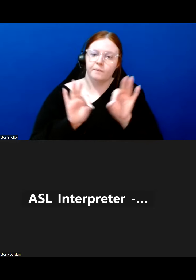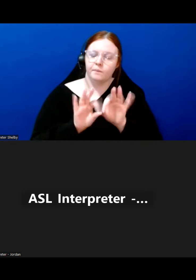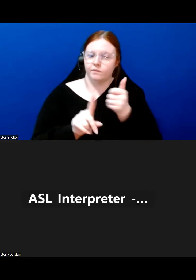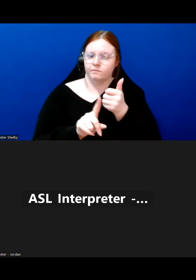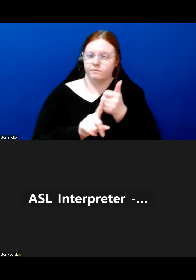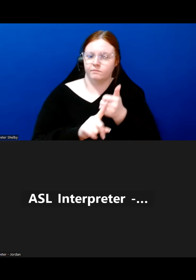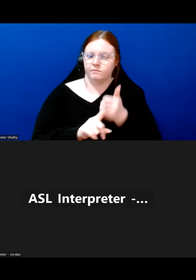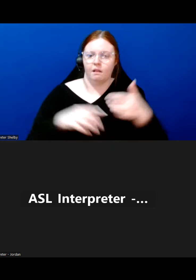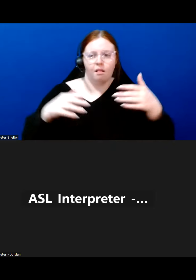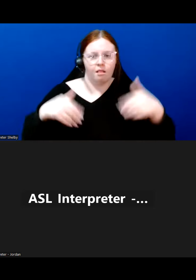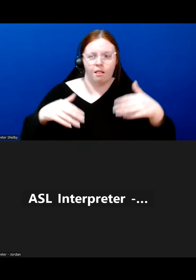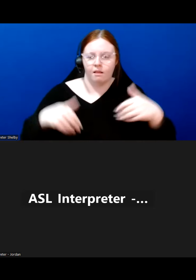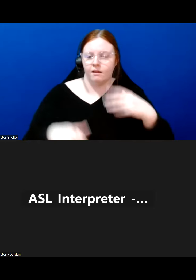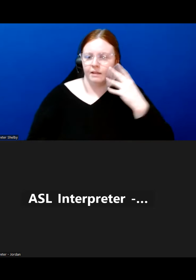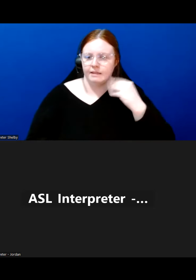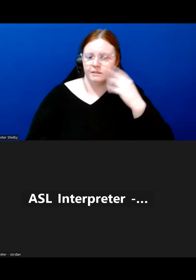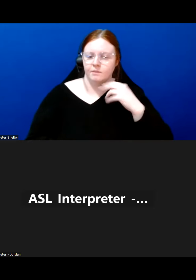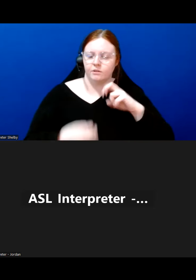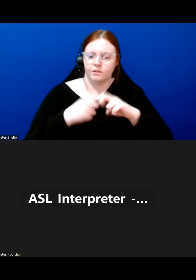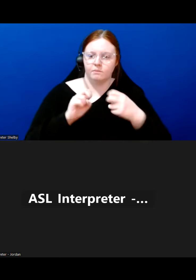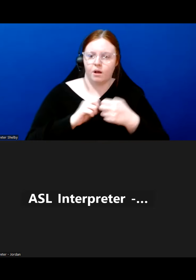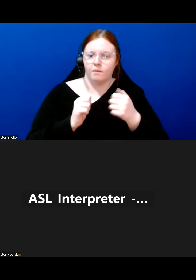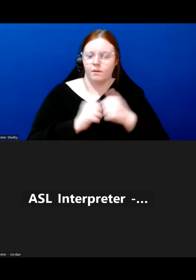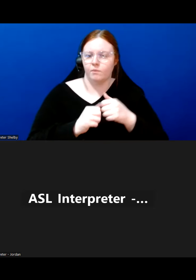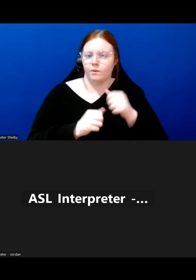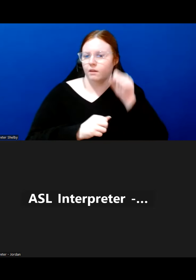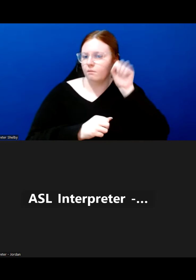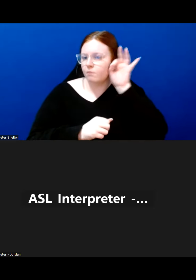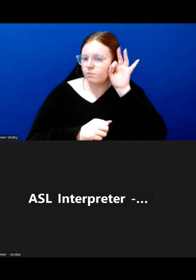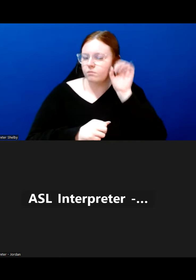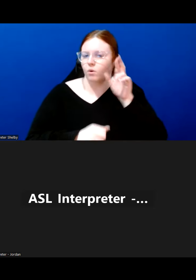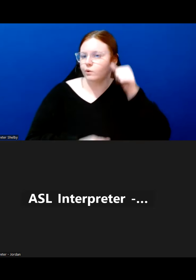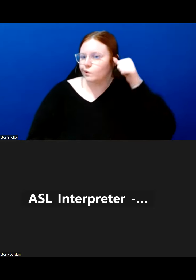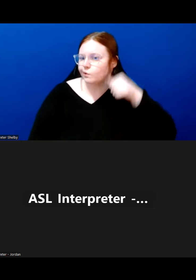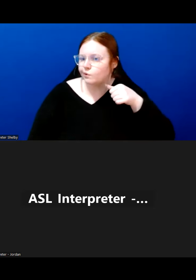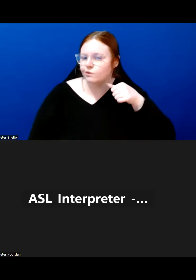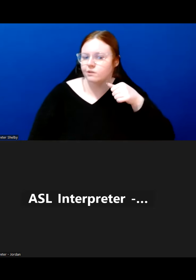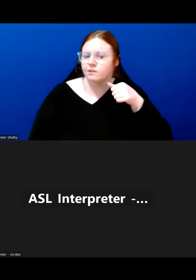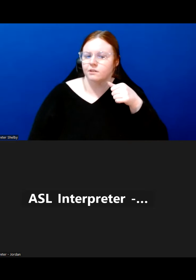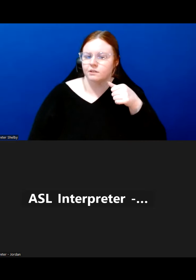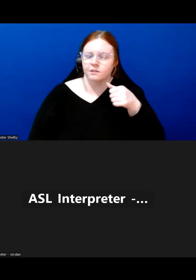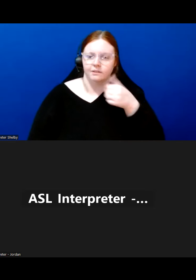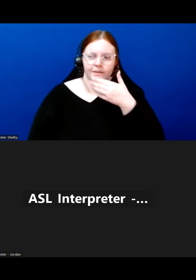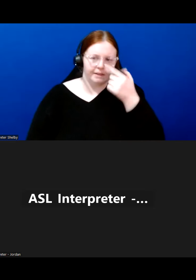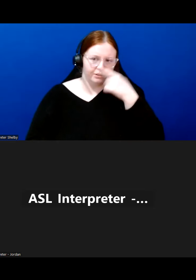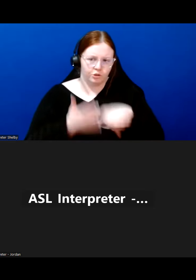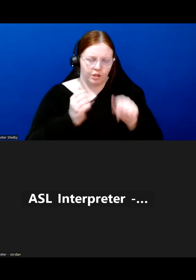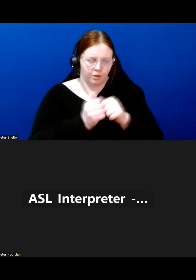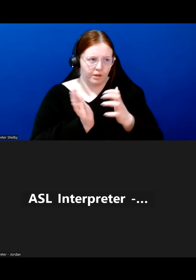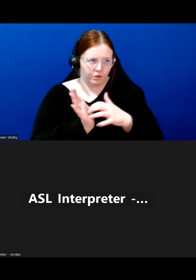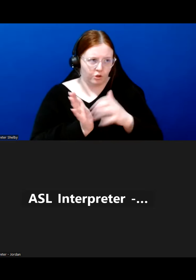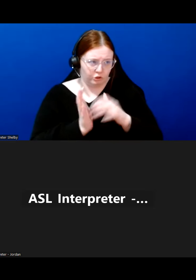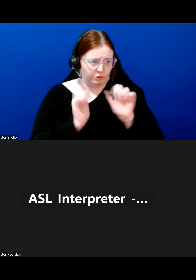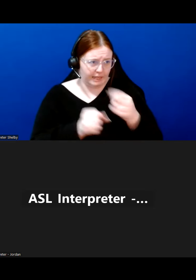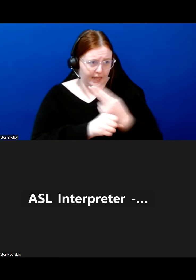with perforations in your eardrums or ear surgeries. So you might want to just check with your doctor or your